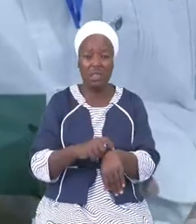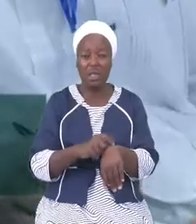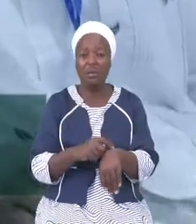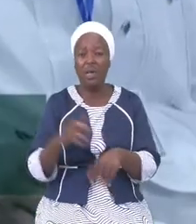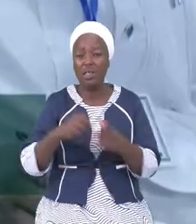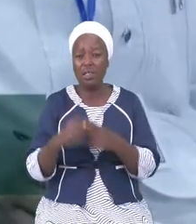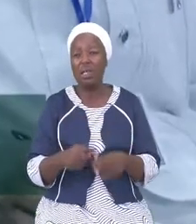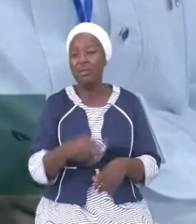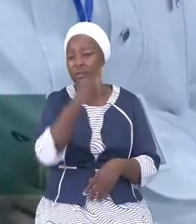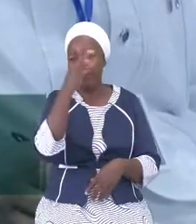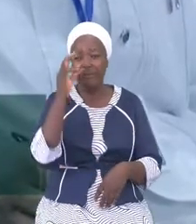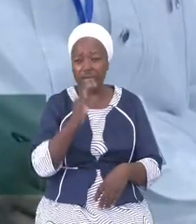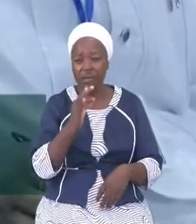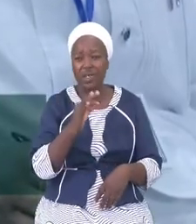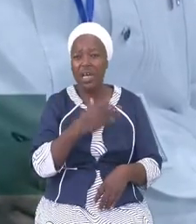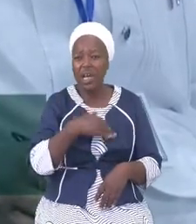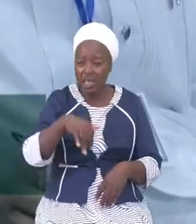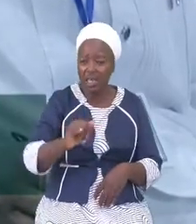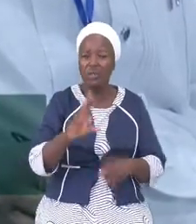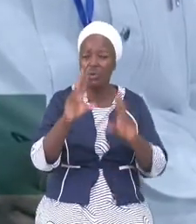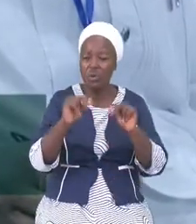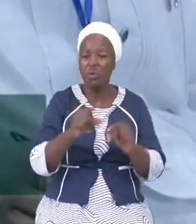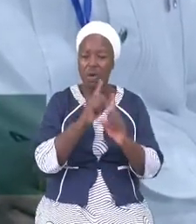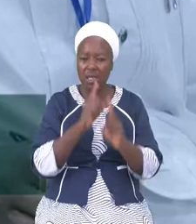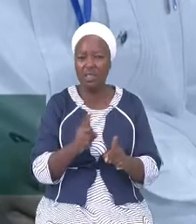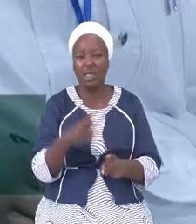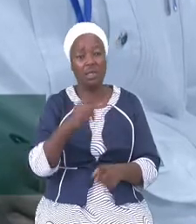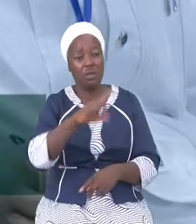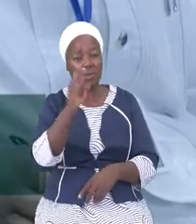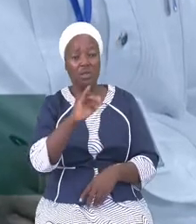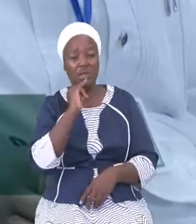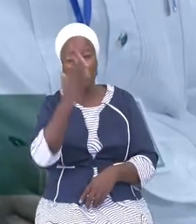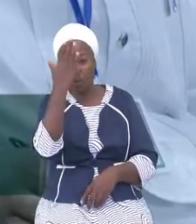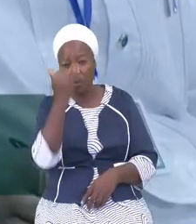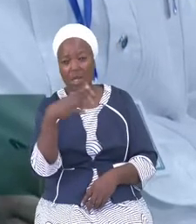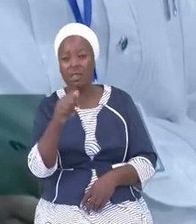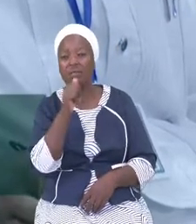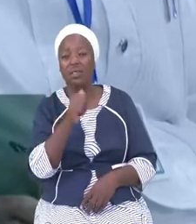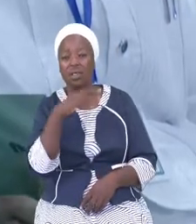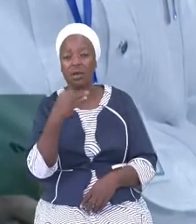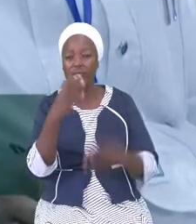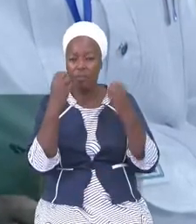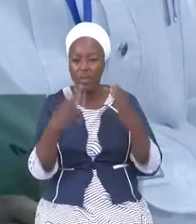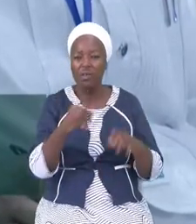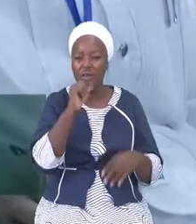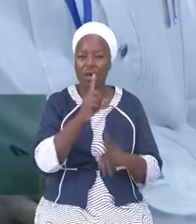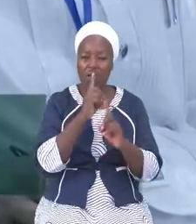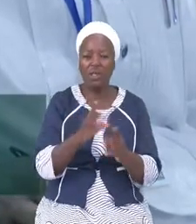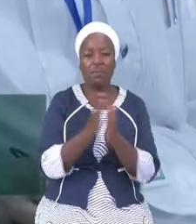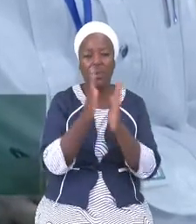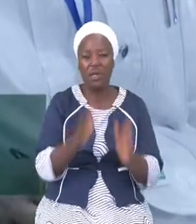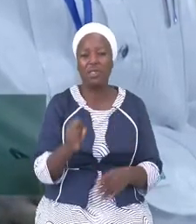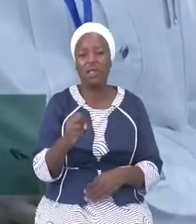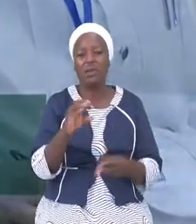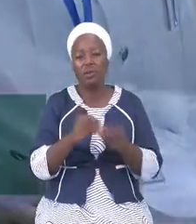the Lord, and there is no answer. The question is why? The secret of many unanswered prayers. Now,